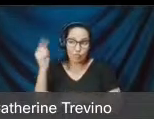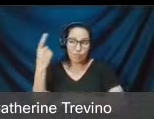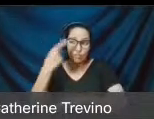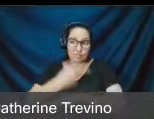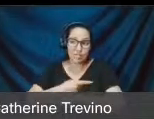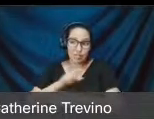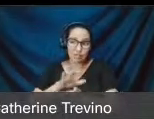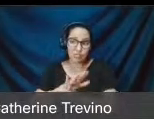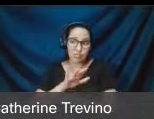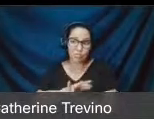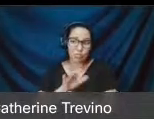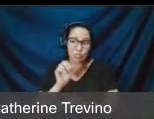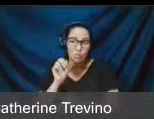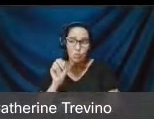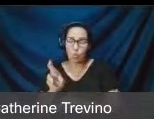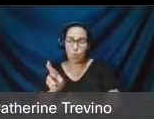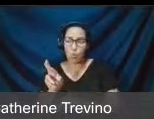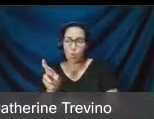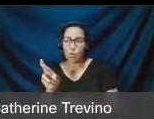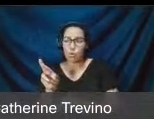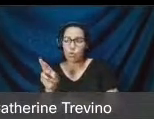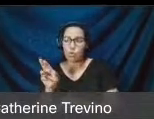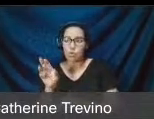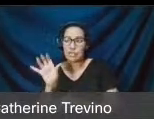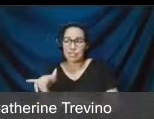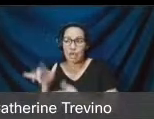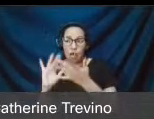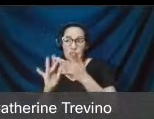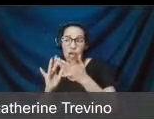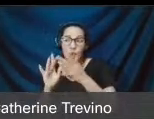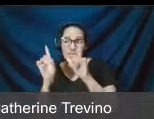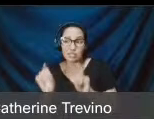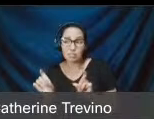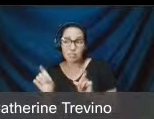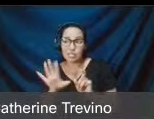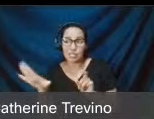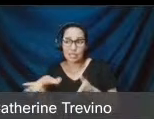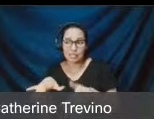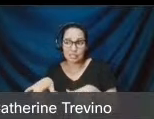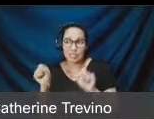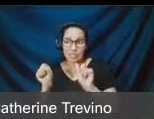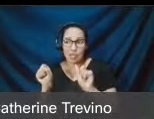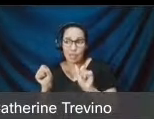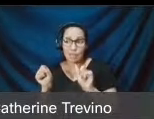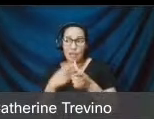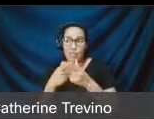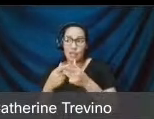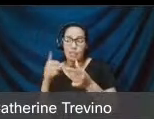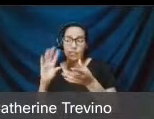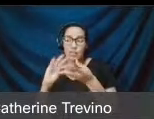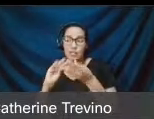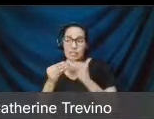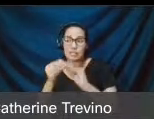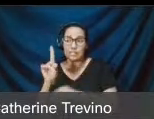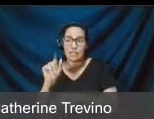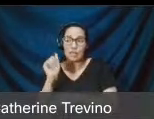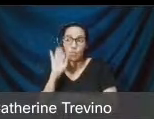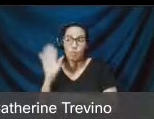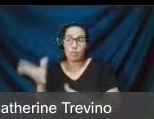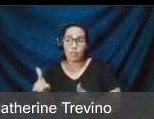school, or how will that information, is that an online assessment that they take and the data will be given to them, or how is that going to